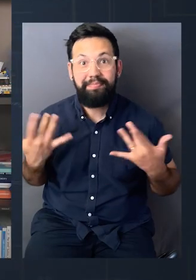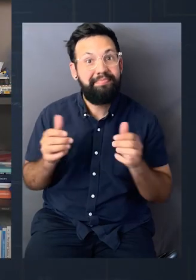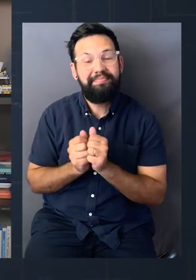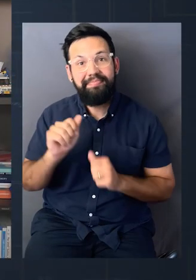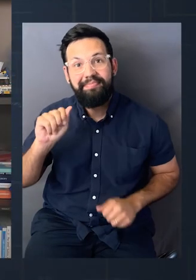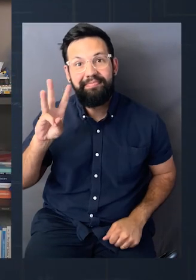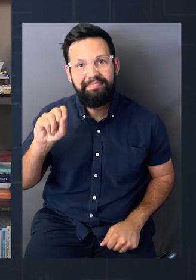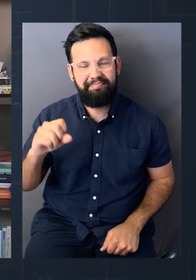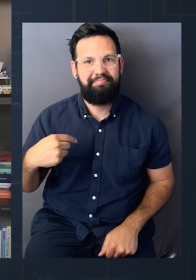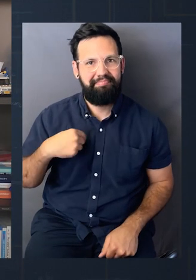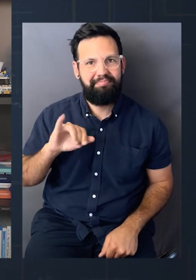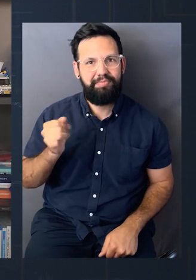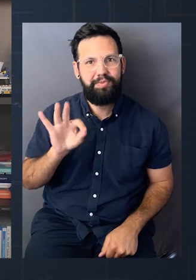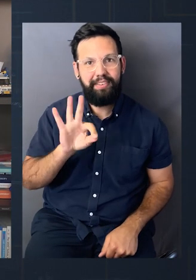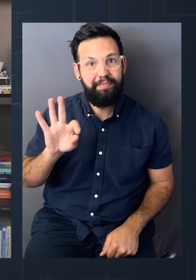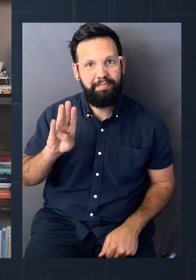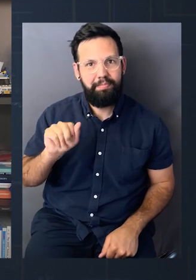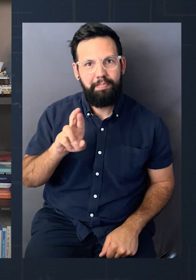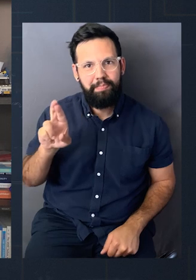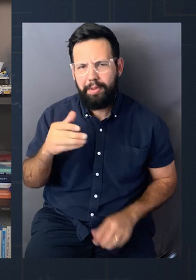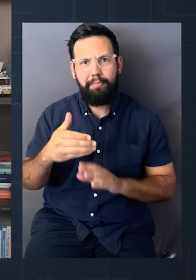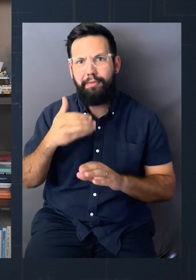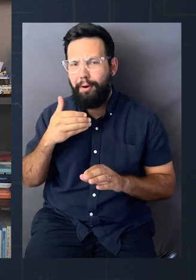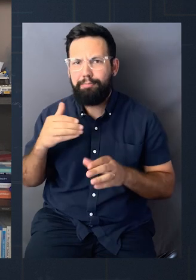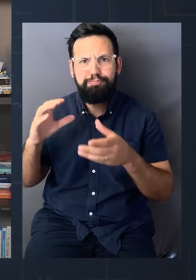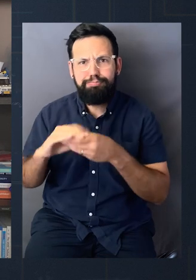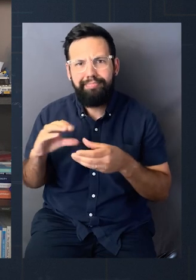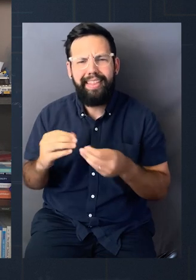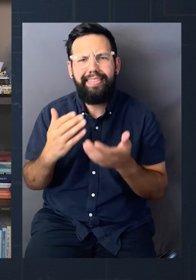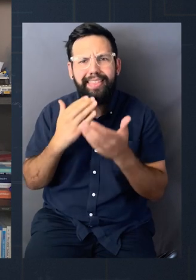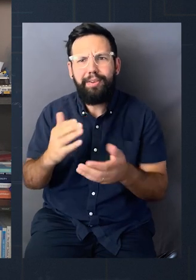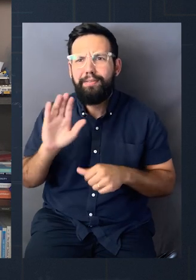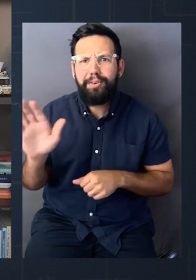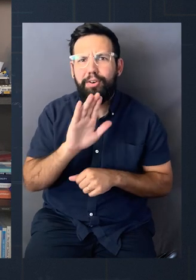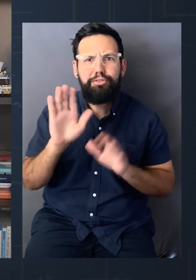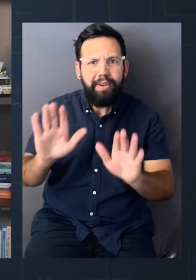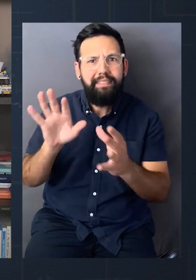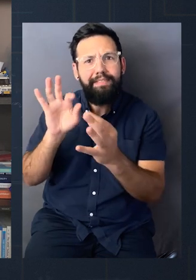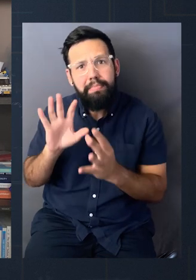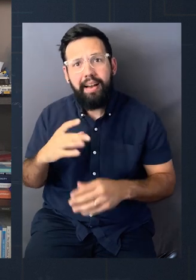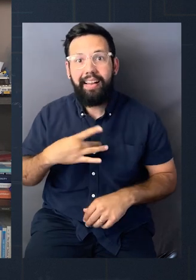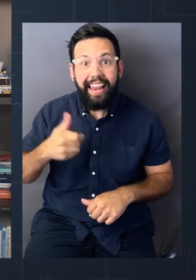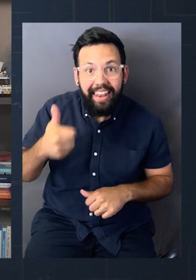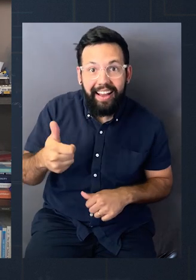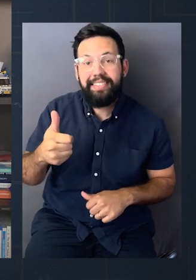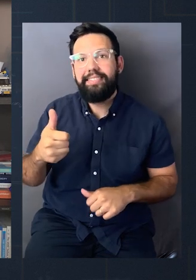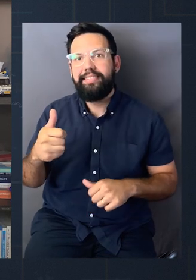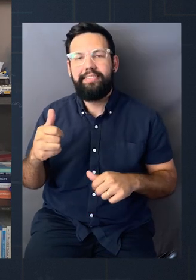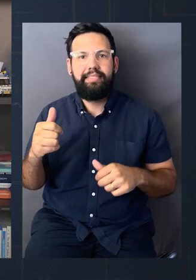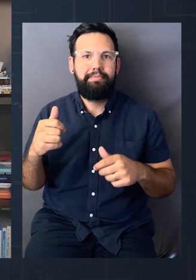Welcome to What's New with AWS. I'm Jeff Barr. Before we jump in, thanks so much for all your great feedback, all the likes,